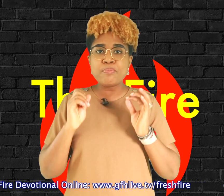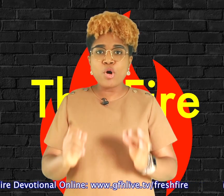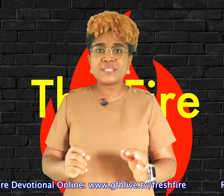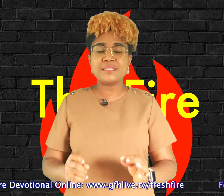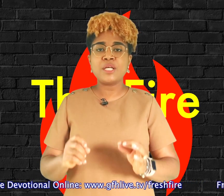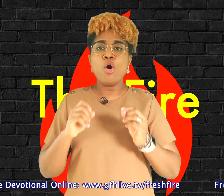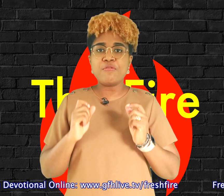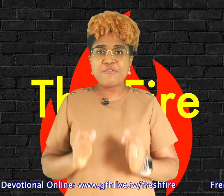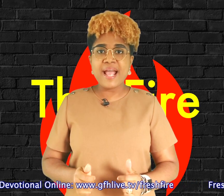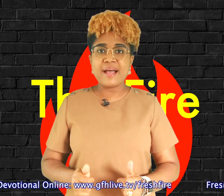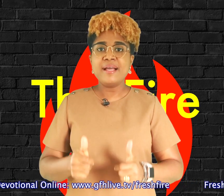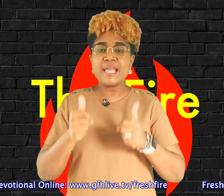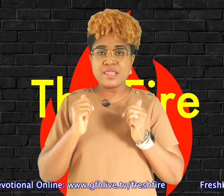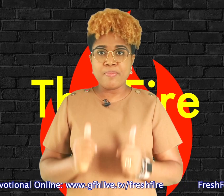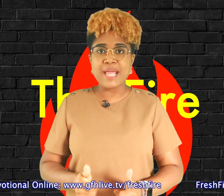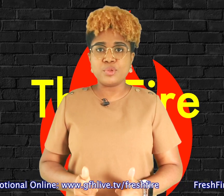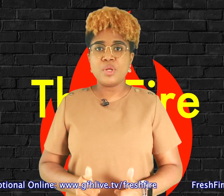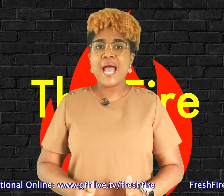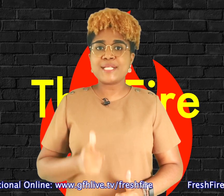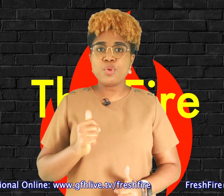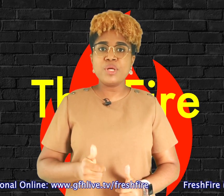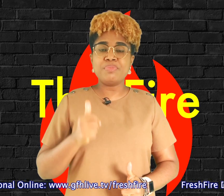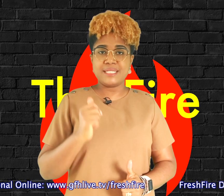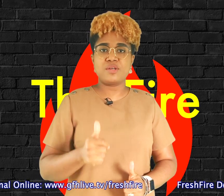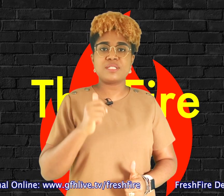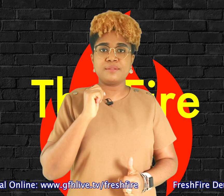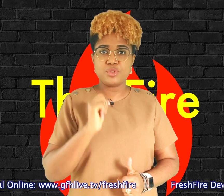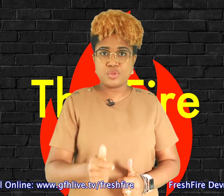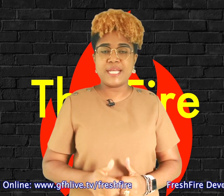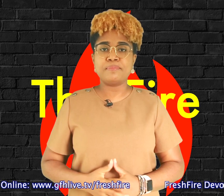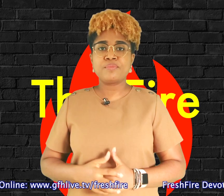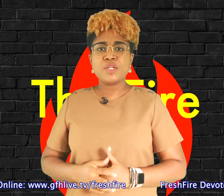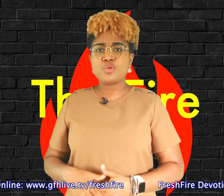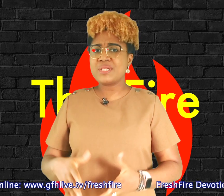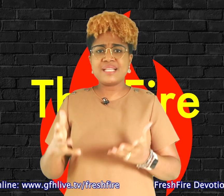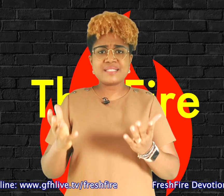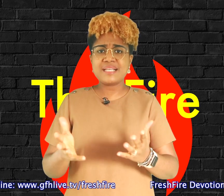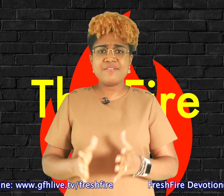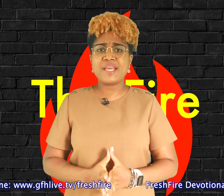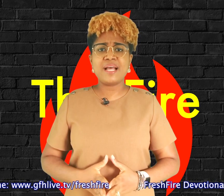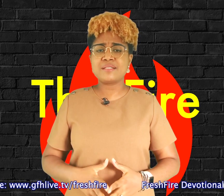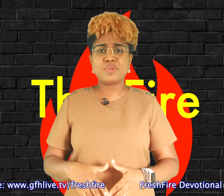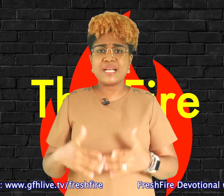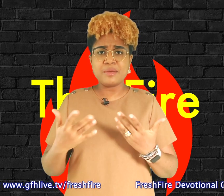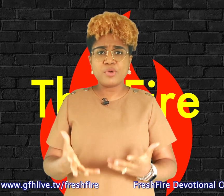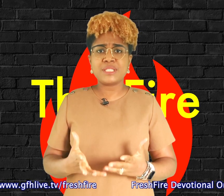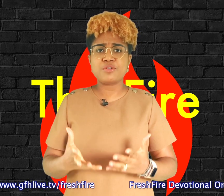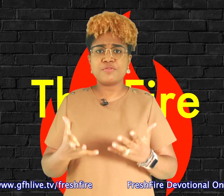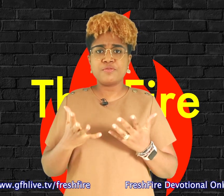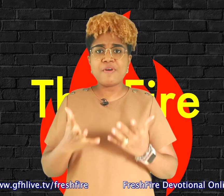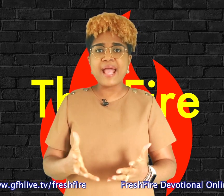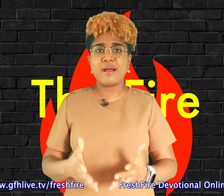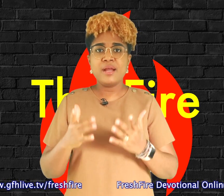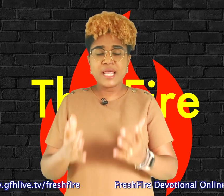show the importance of fire in the Bible, as we will be discussing today. So what are the significance, what are the